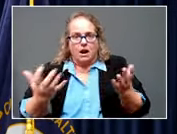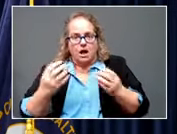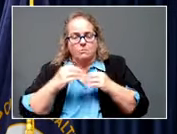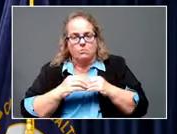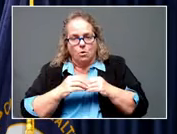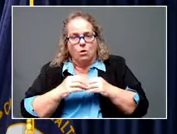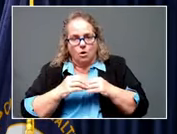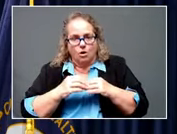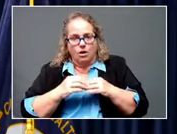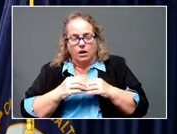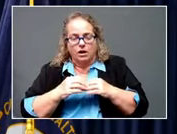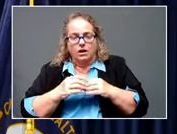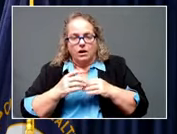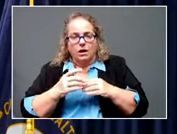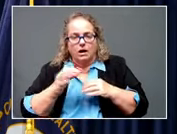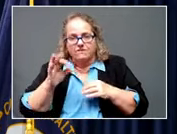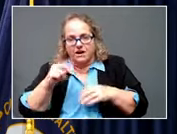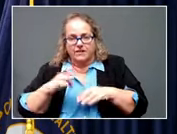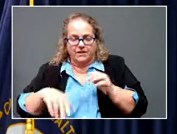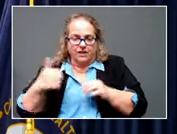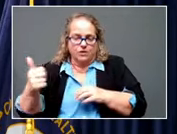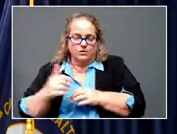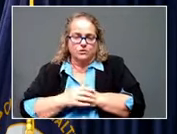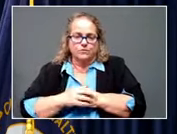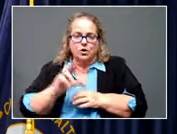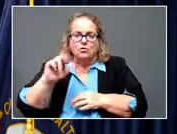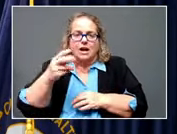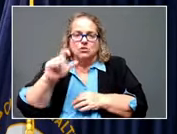others. Rachel Droz, WHAS.